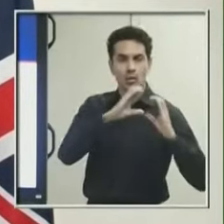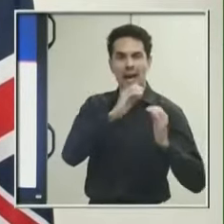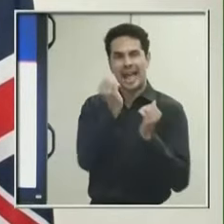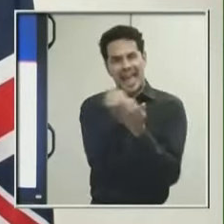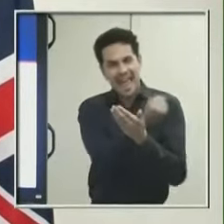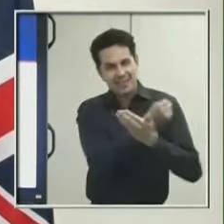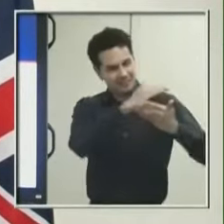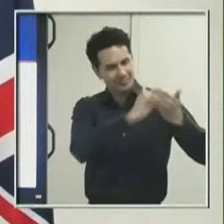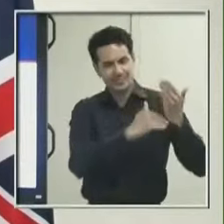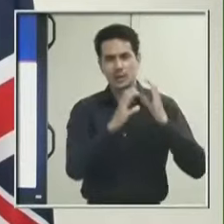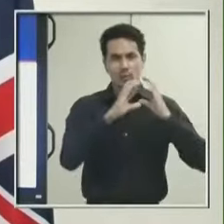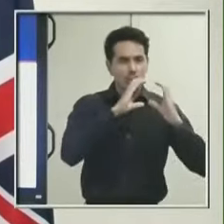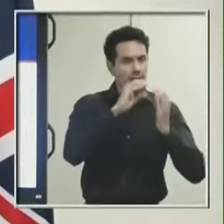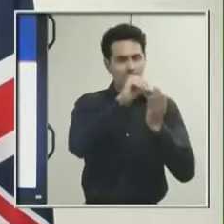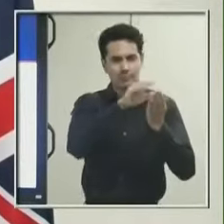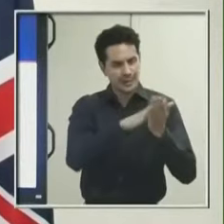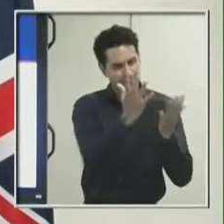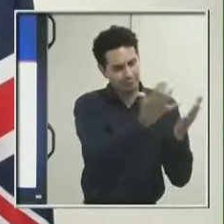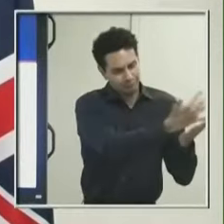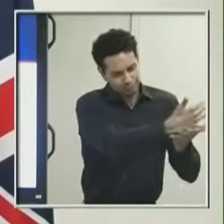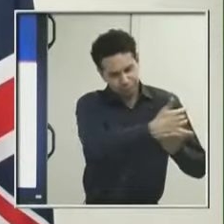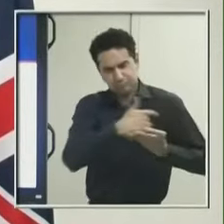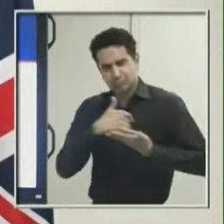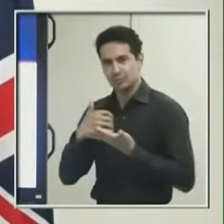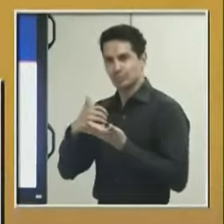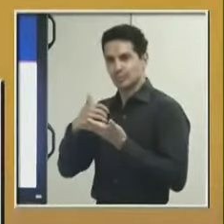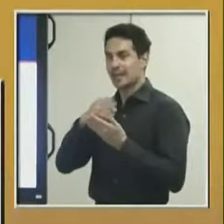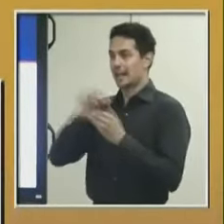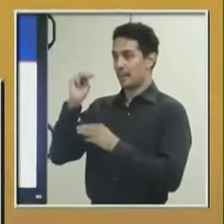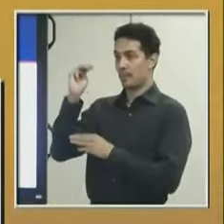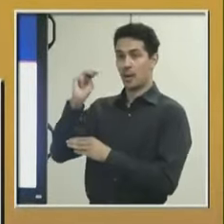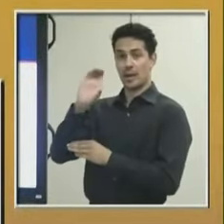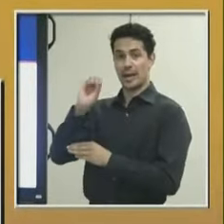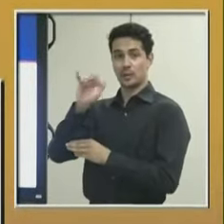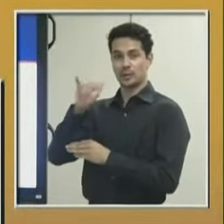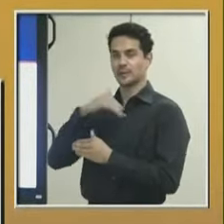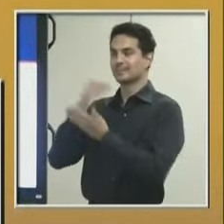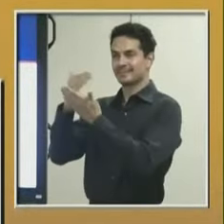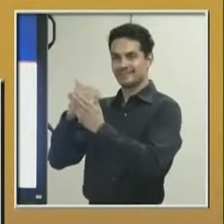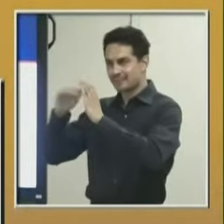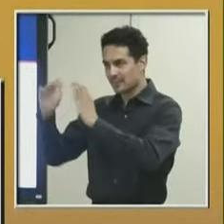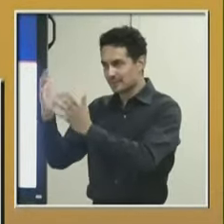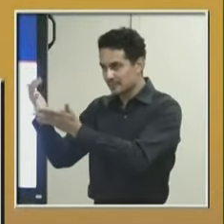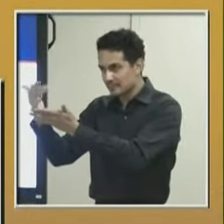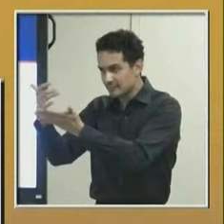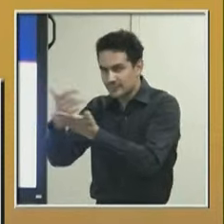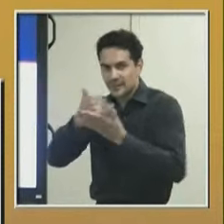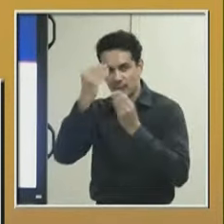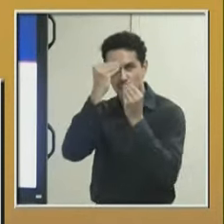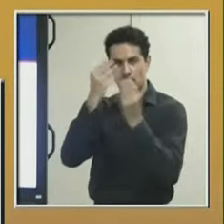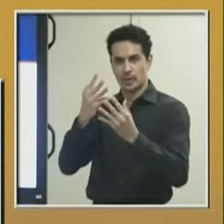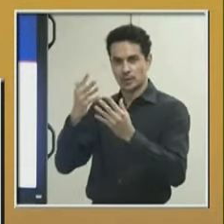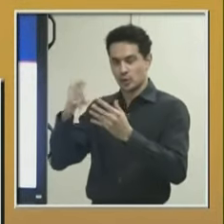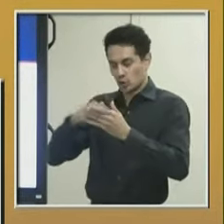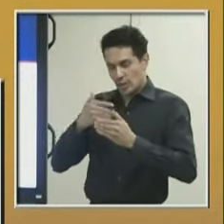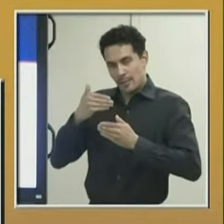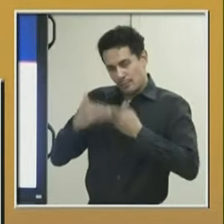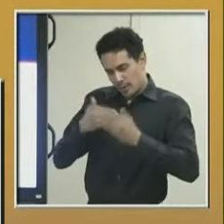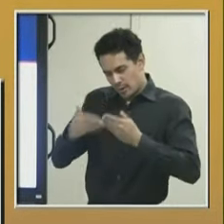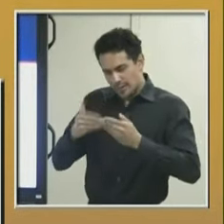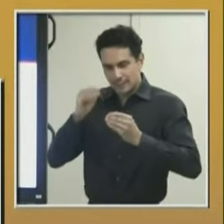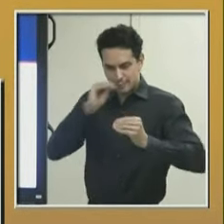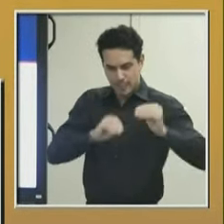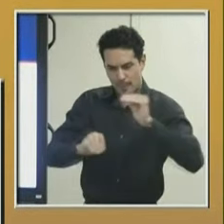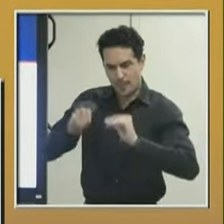those requests via email to Maui County and started processing that information and dropping it into a